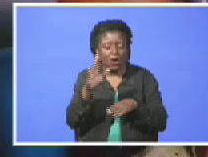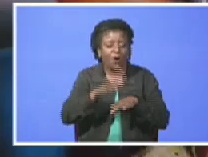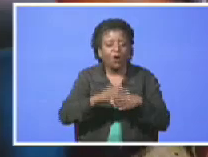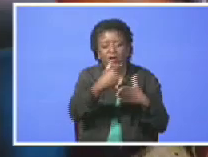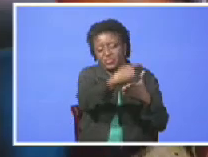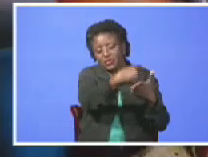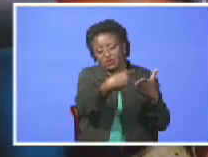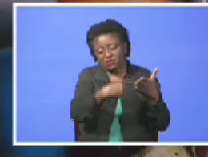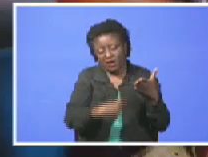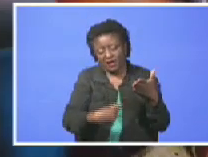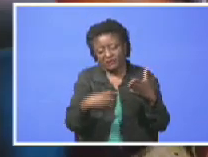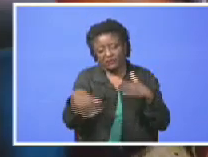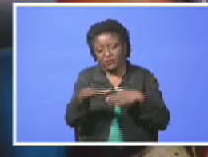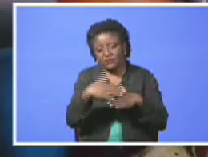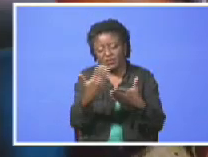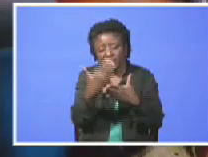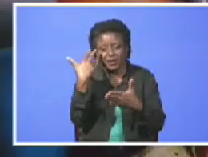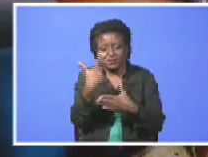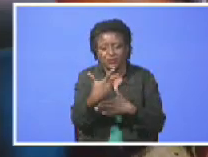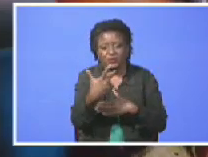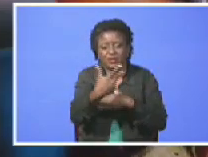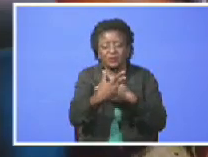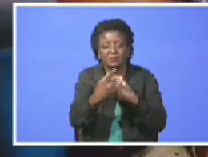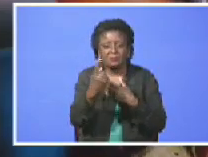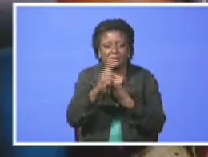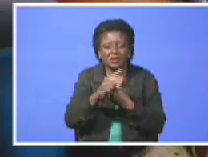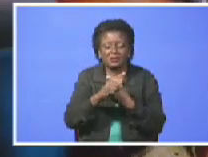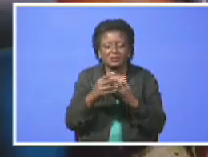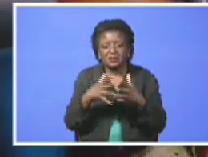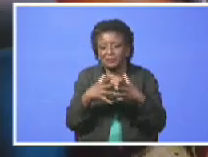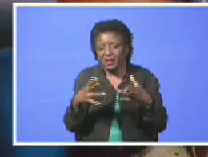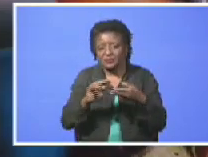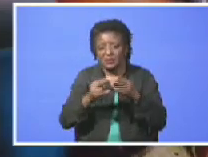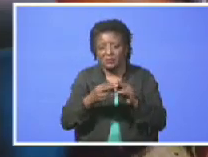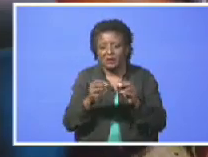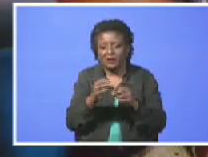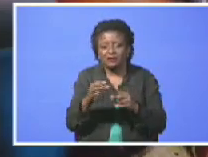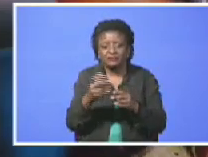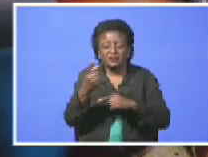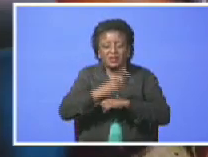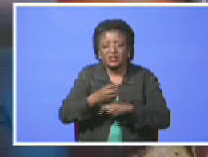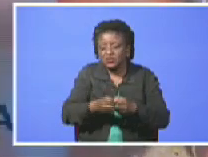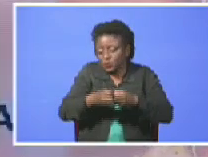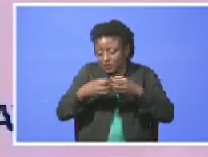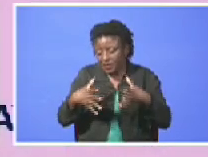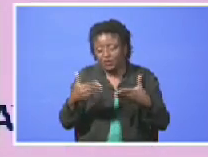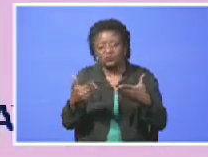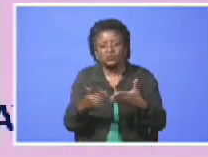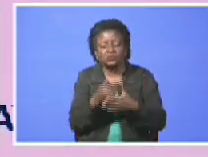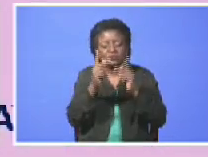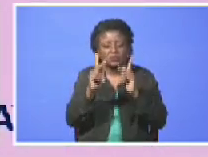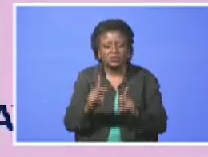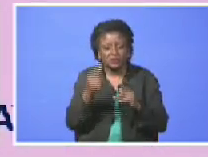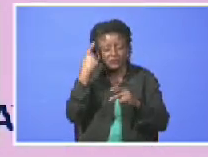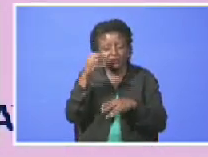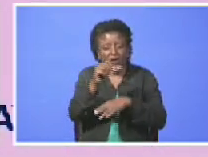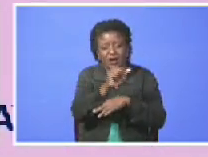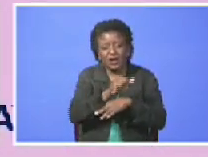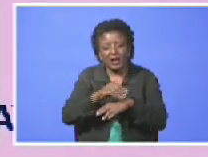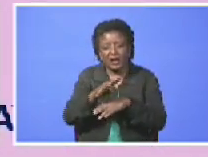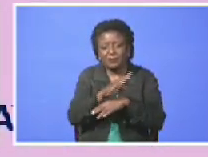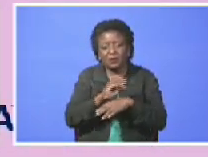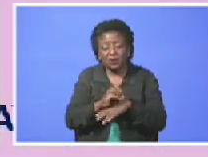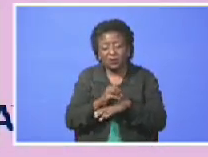past 3 months, the maximum number of days without new cases for Abaco has